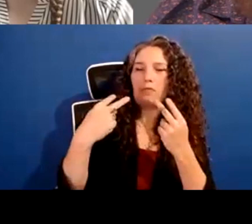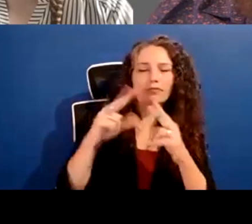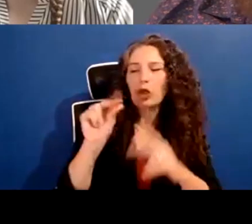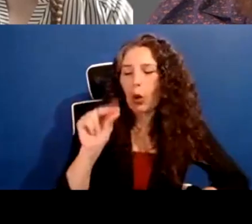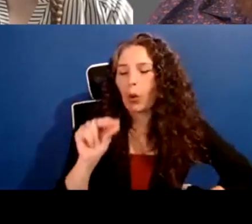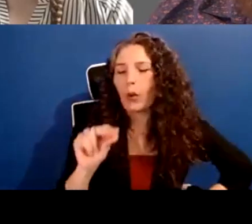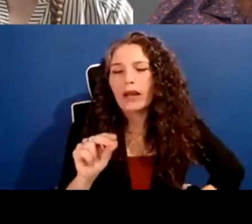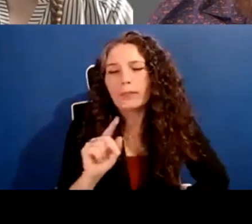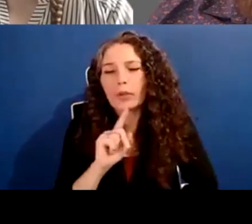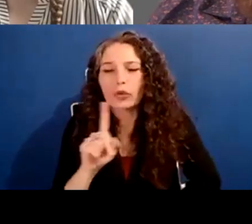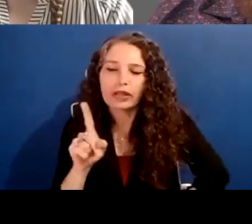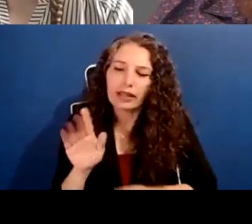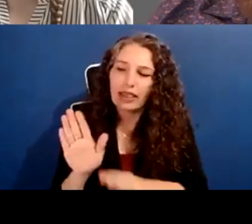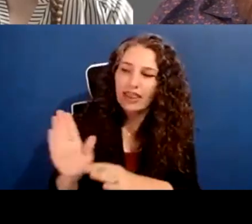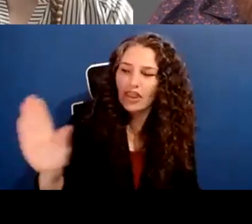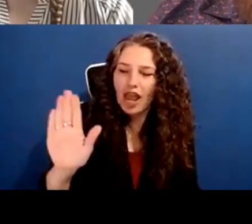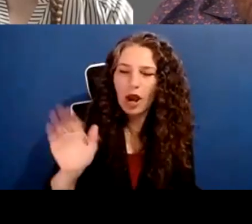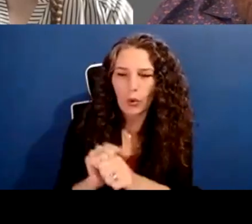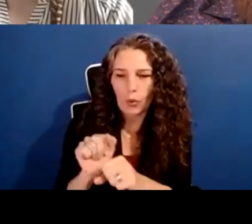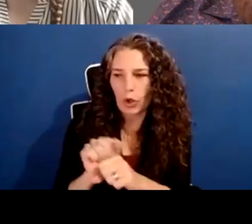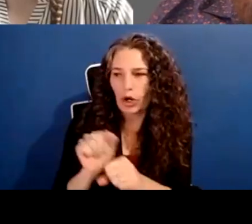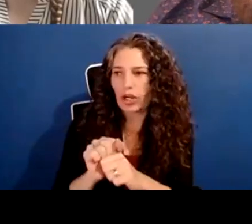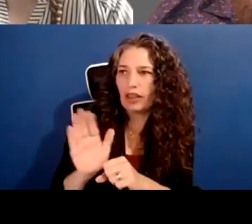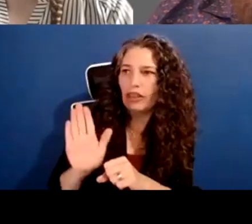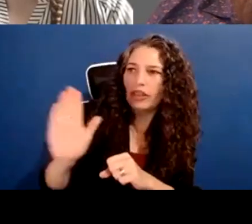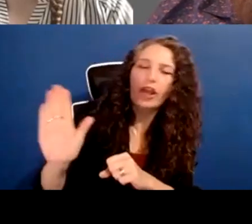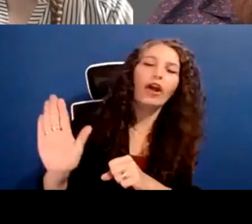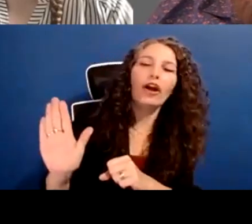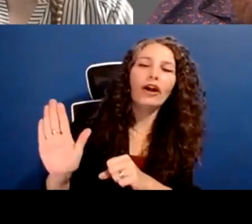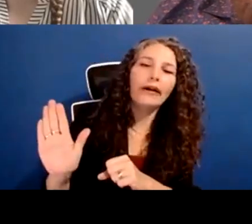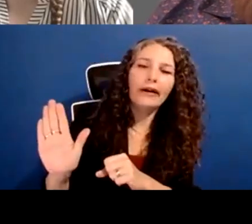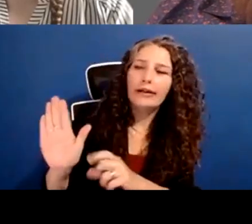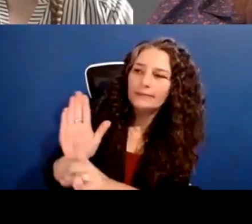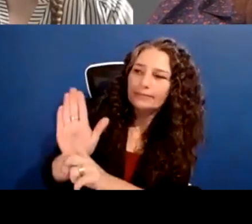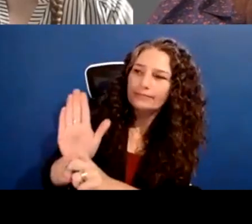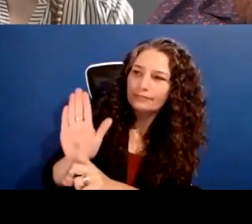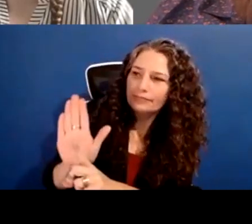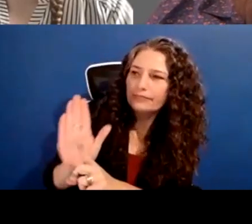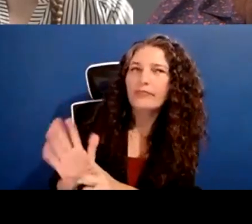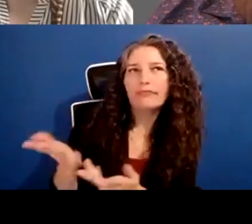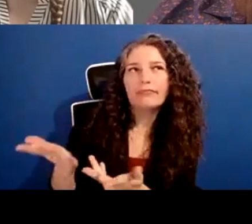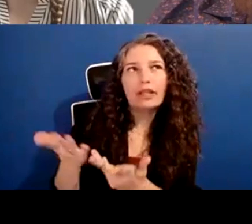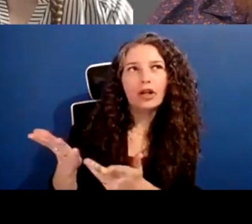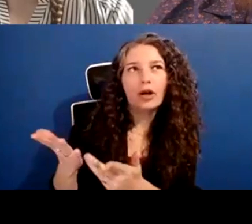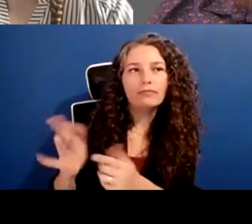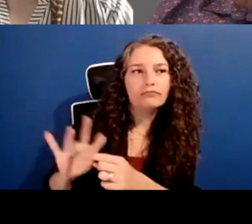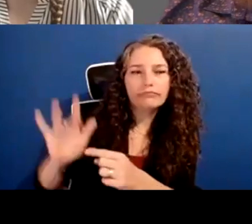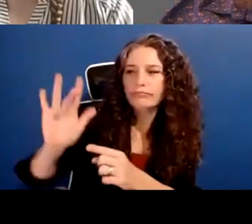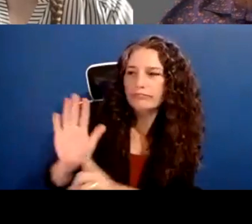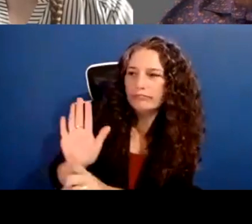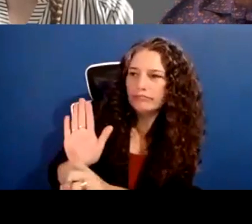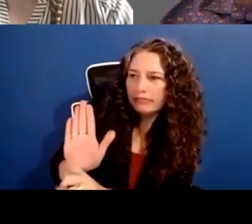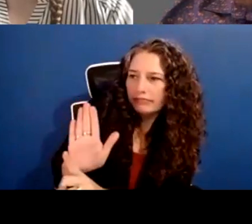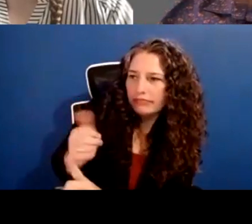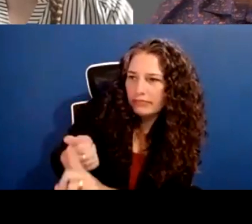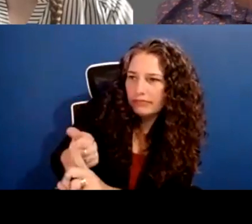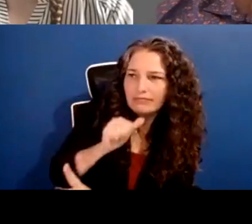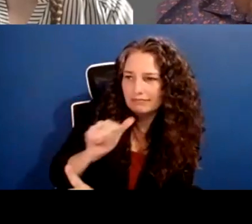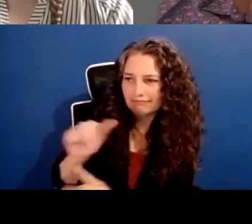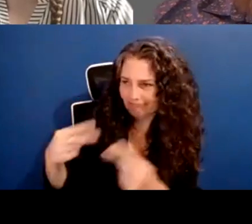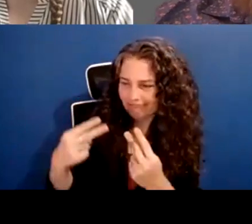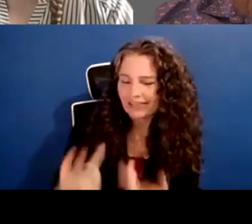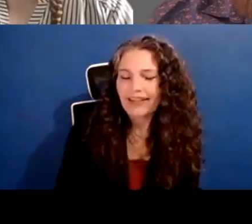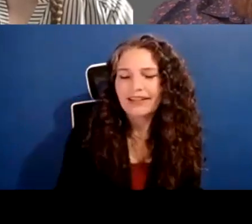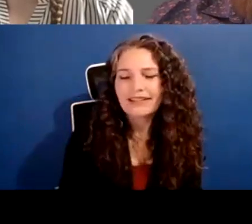bringing to life the work of the person that I'm talking to. So I learned how to really